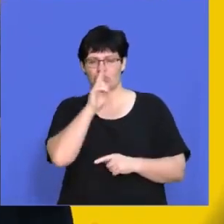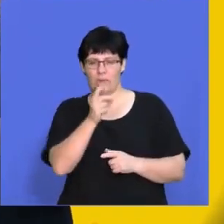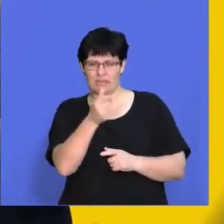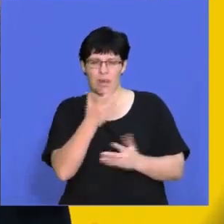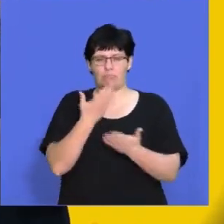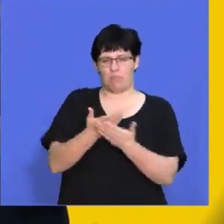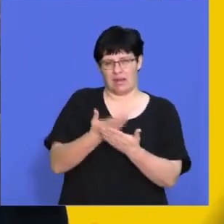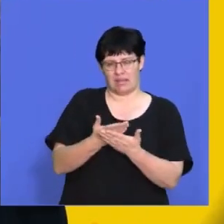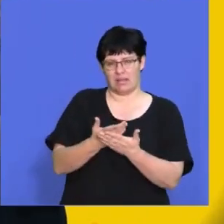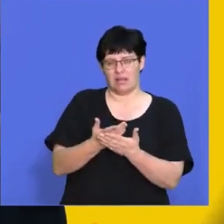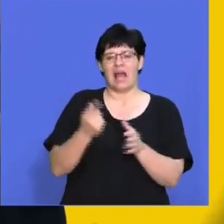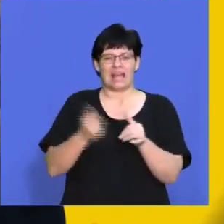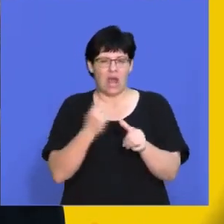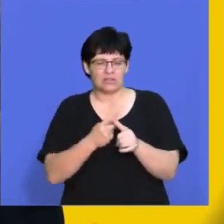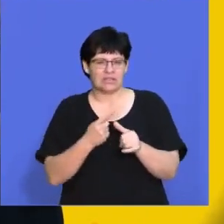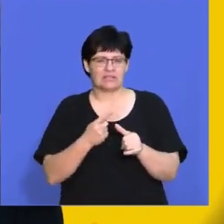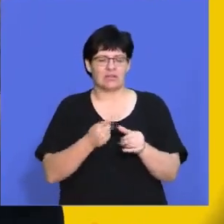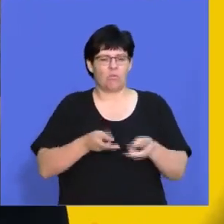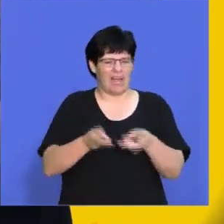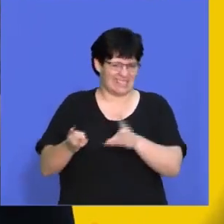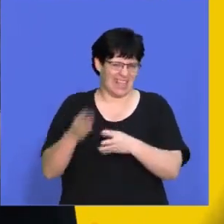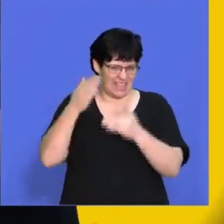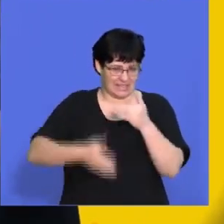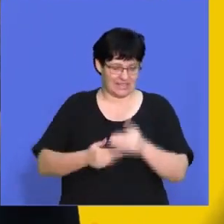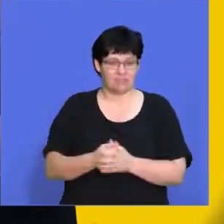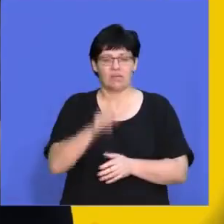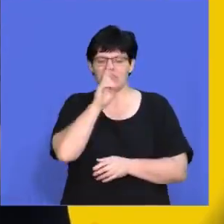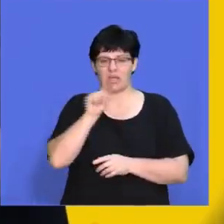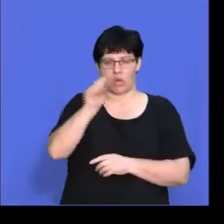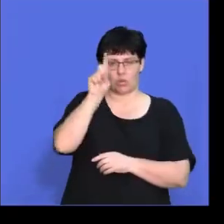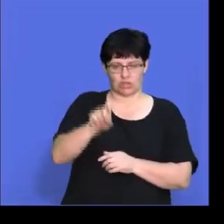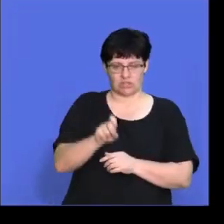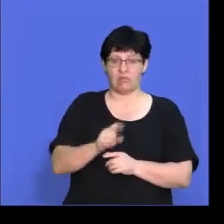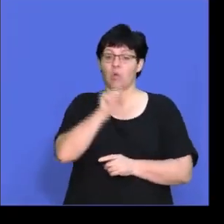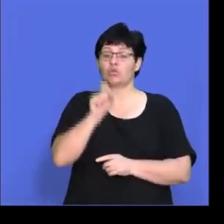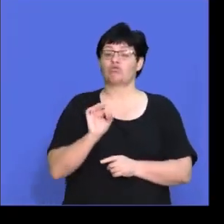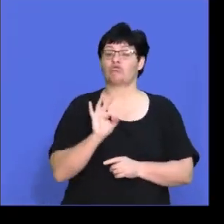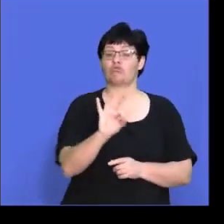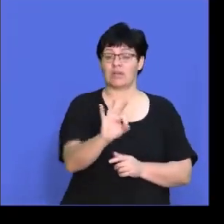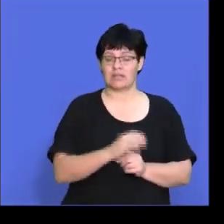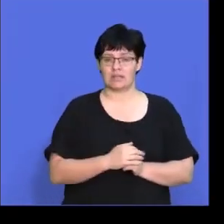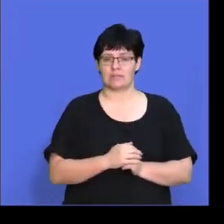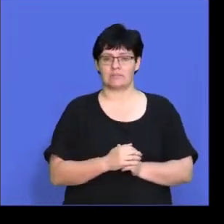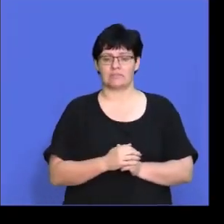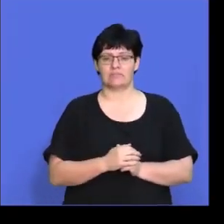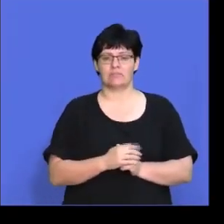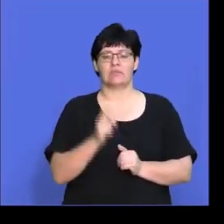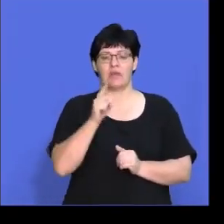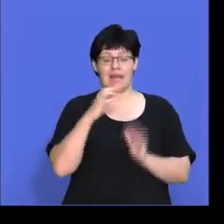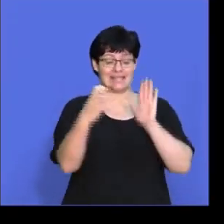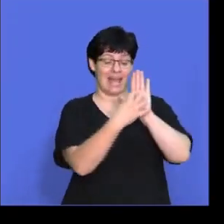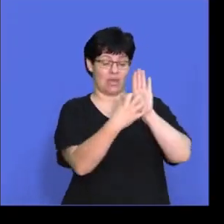little bit of probability, a bit of counting methods at the end. Okay, so let's look at this question, which is question 3.